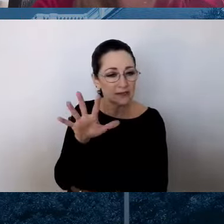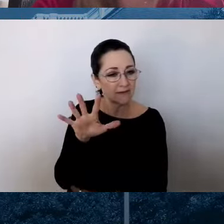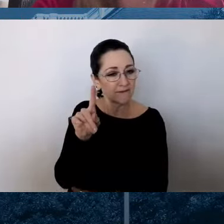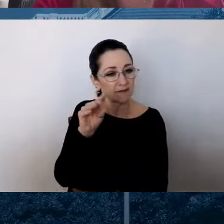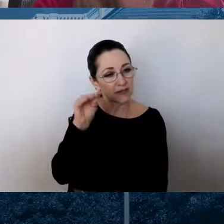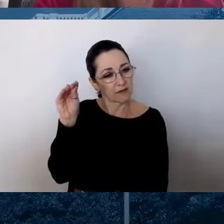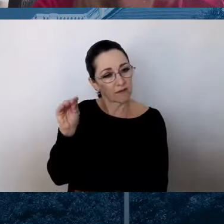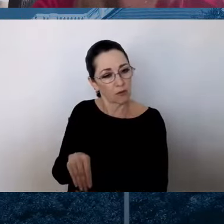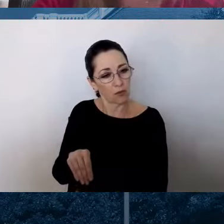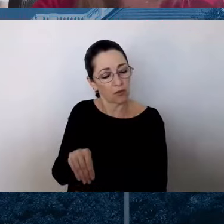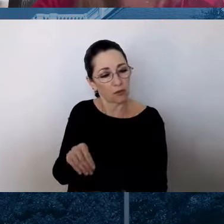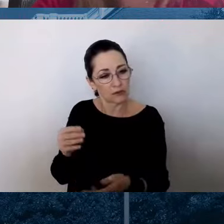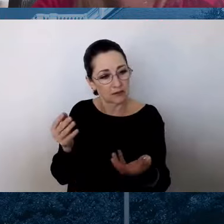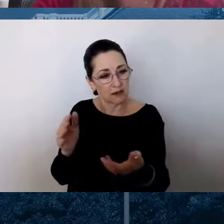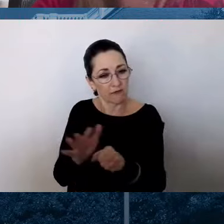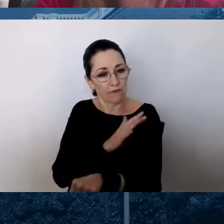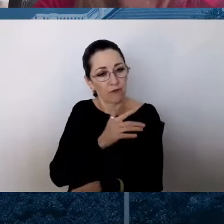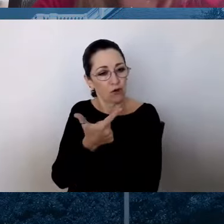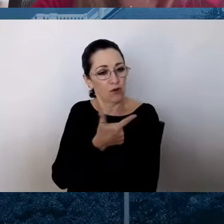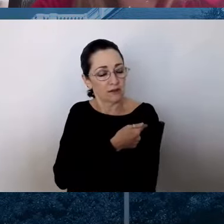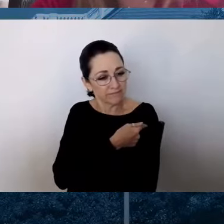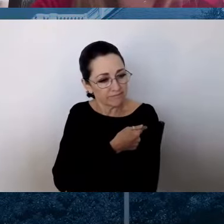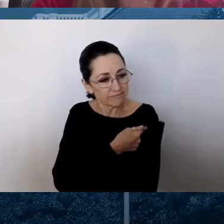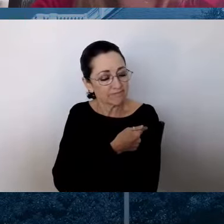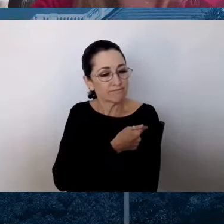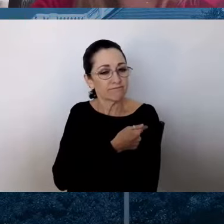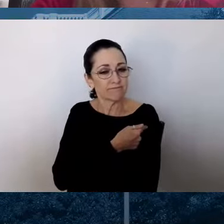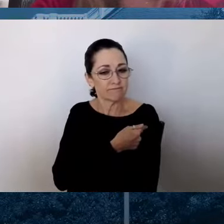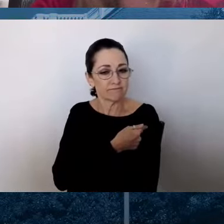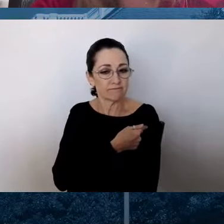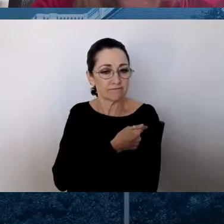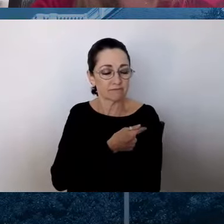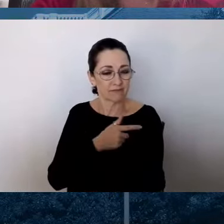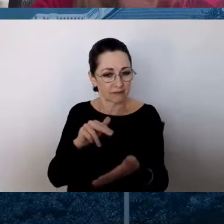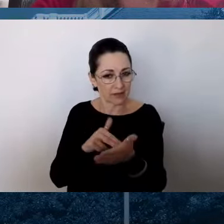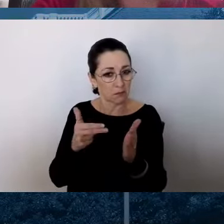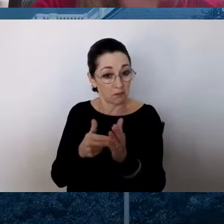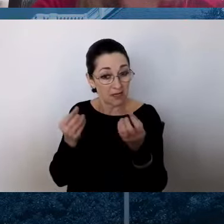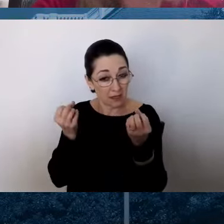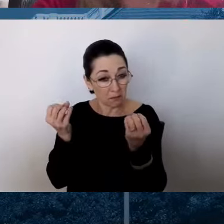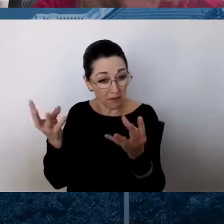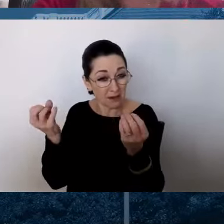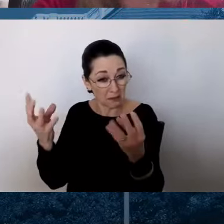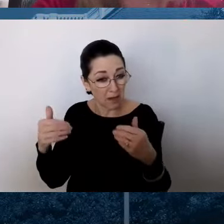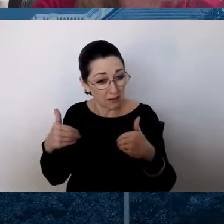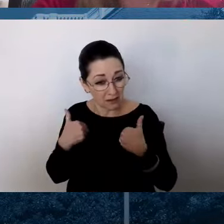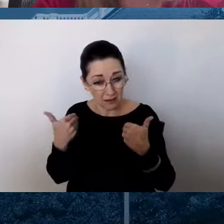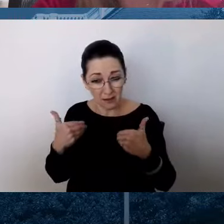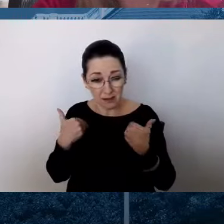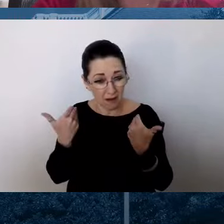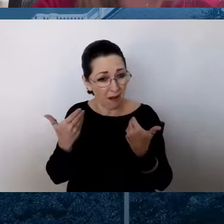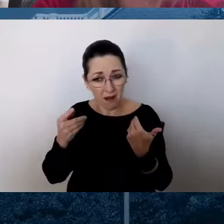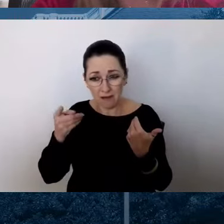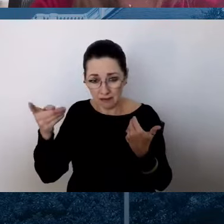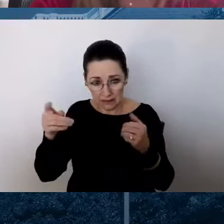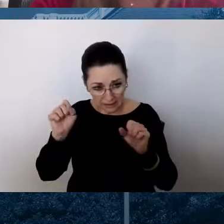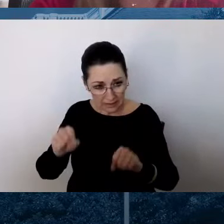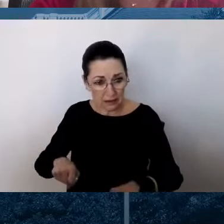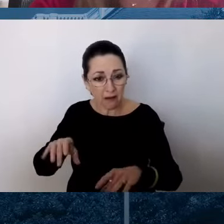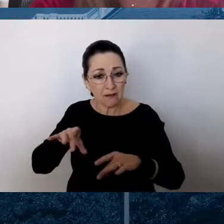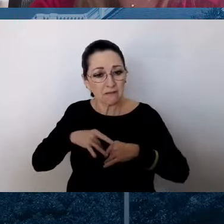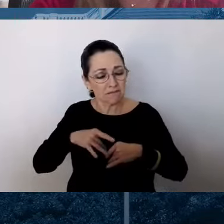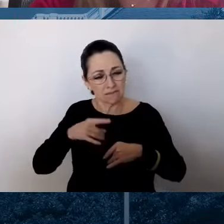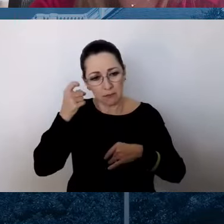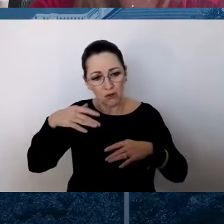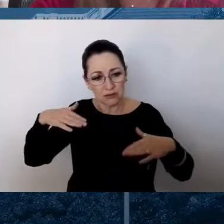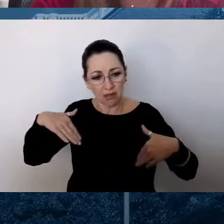this age group is fully vaccinated. Meaning many adolescents are still vulnerable to this infection. And